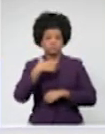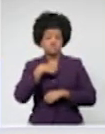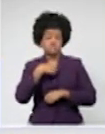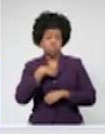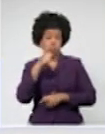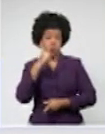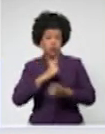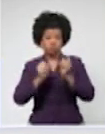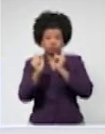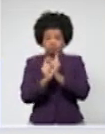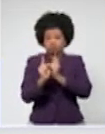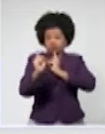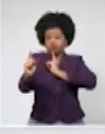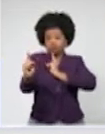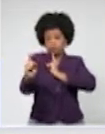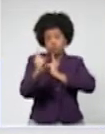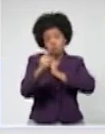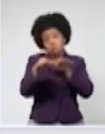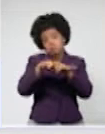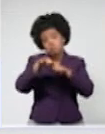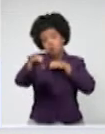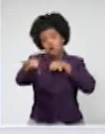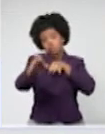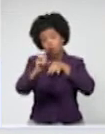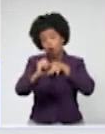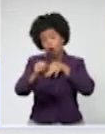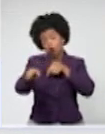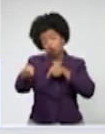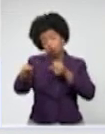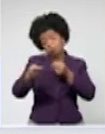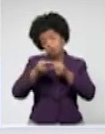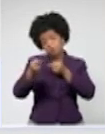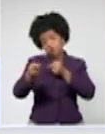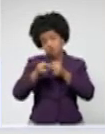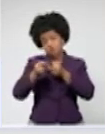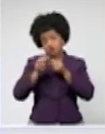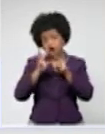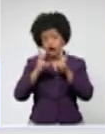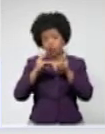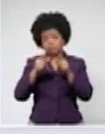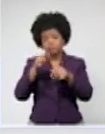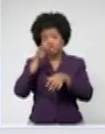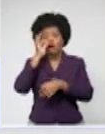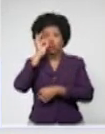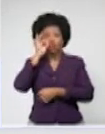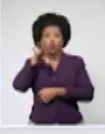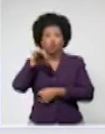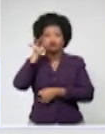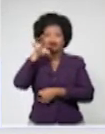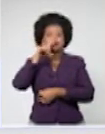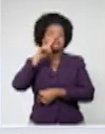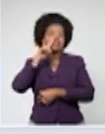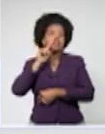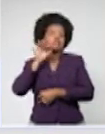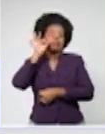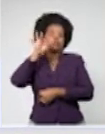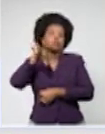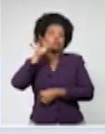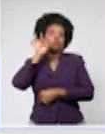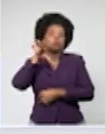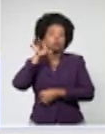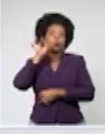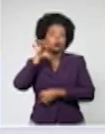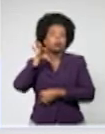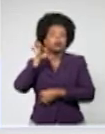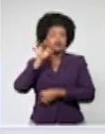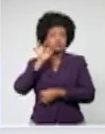rather using it correctly and keeping a social distancing that will prevent us from being infected by these saliva droplets. As